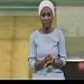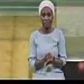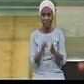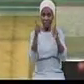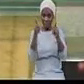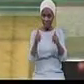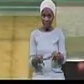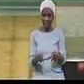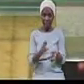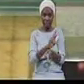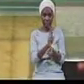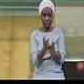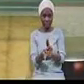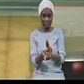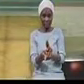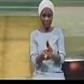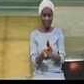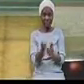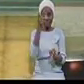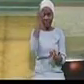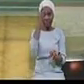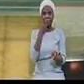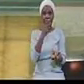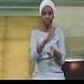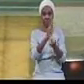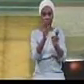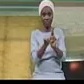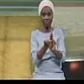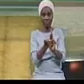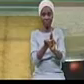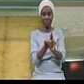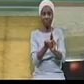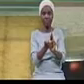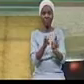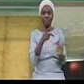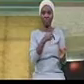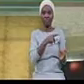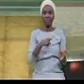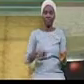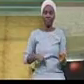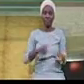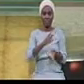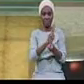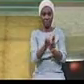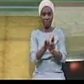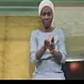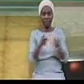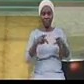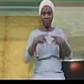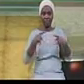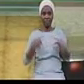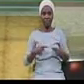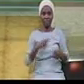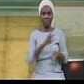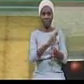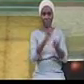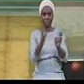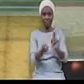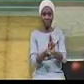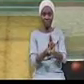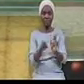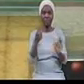parental repentance, the prince's repentance, the priest's repentance,